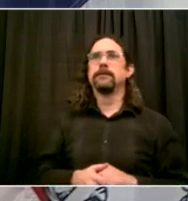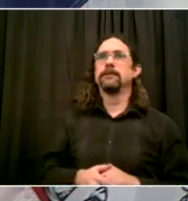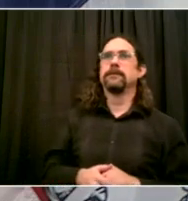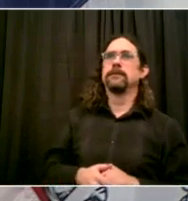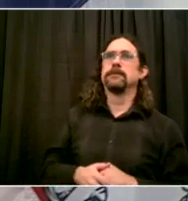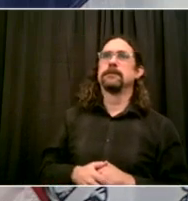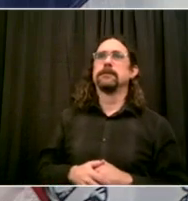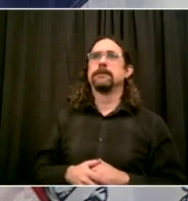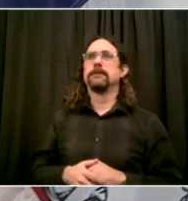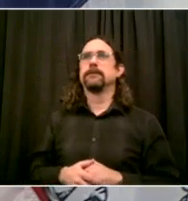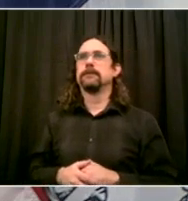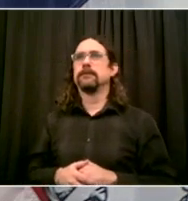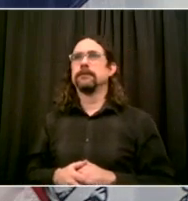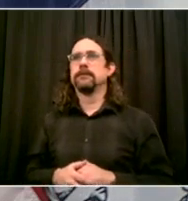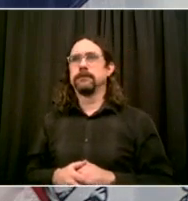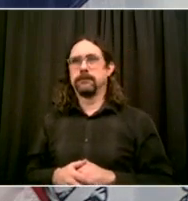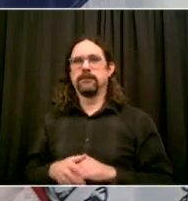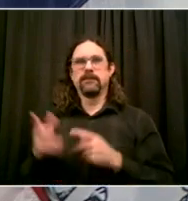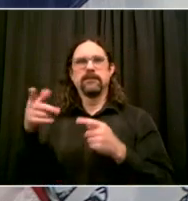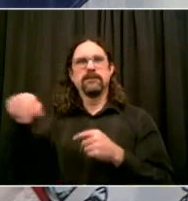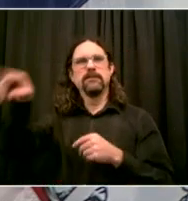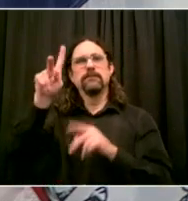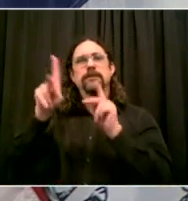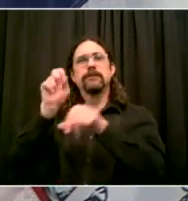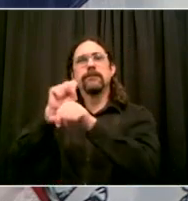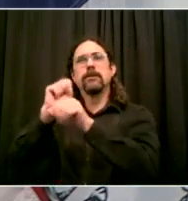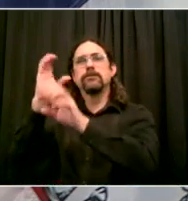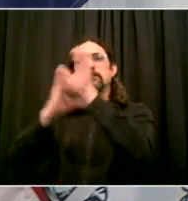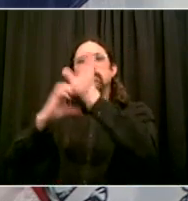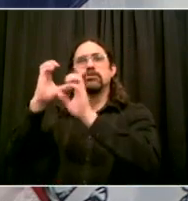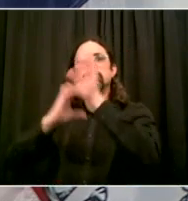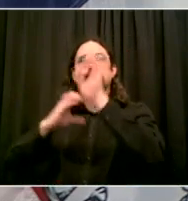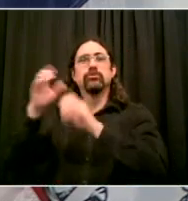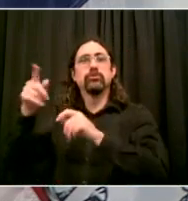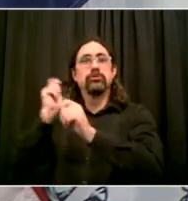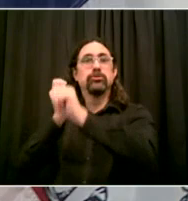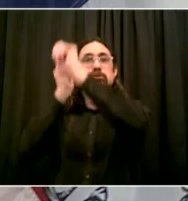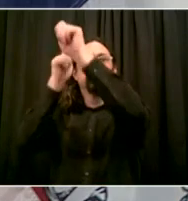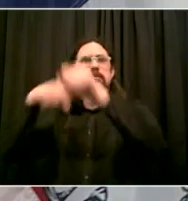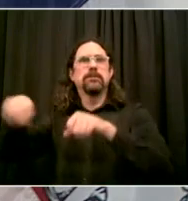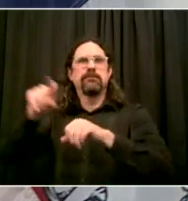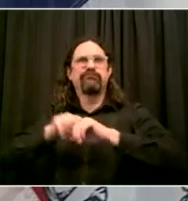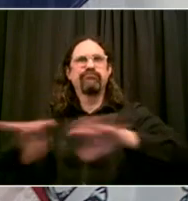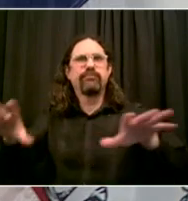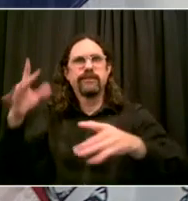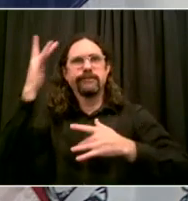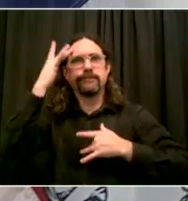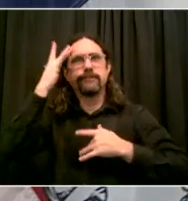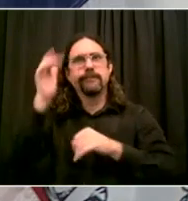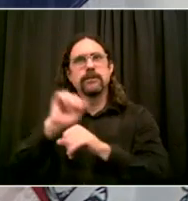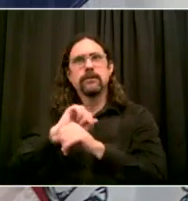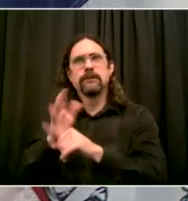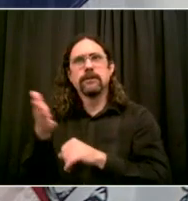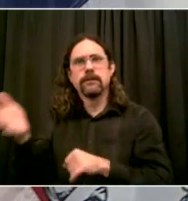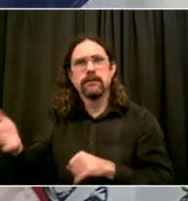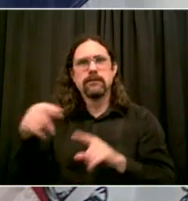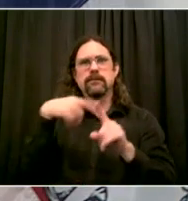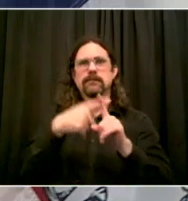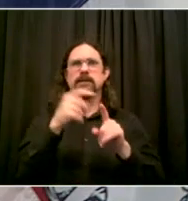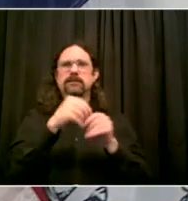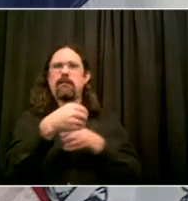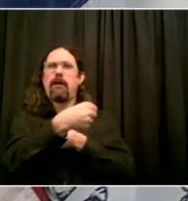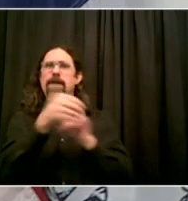offices. And I'm wondering if you agree with that, and what does that mean about the city's effort